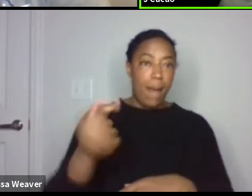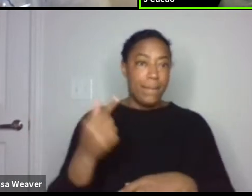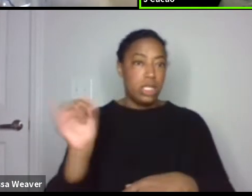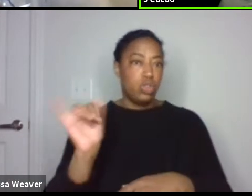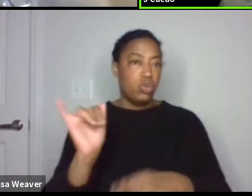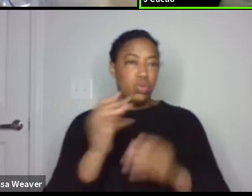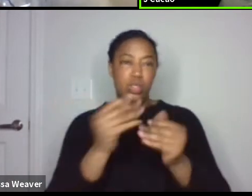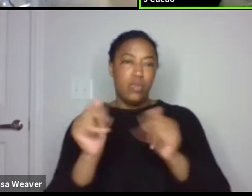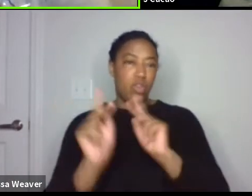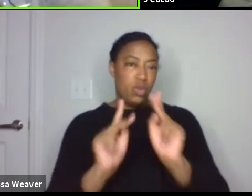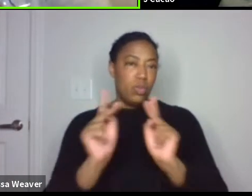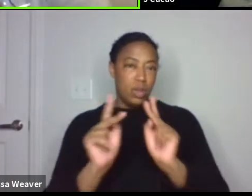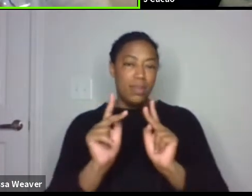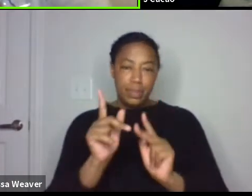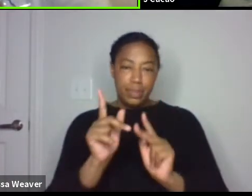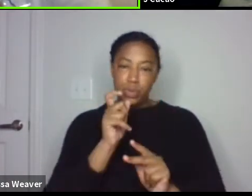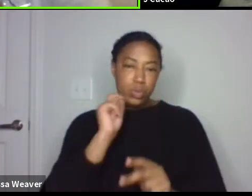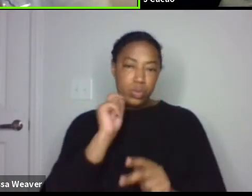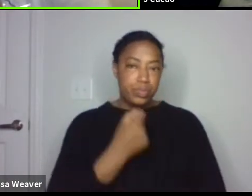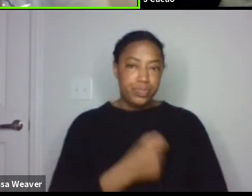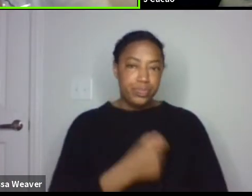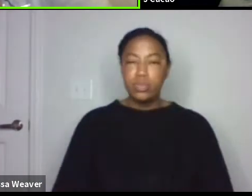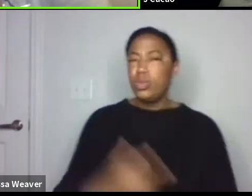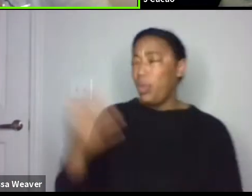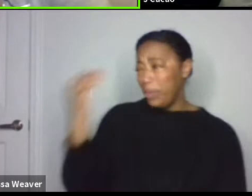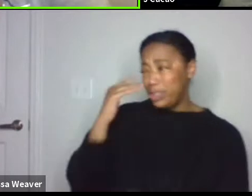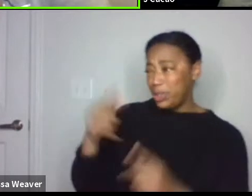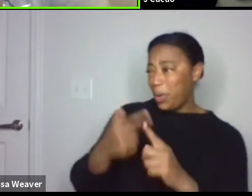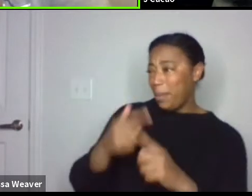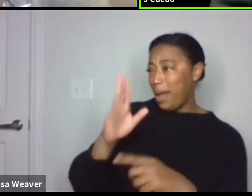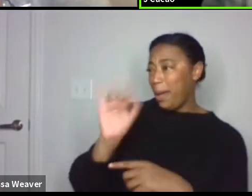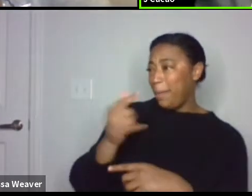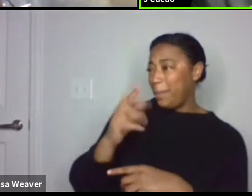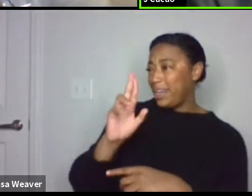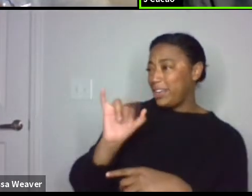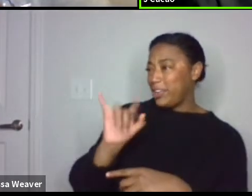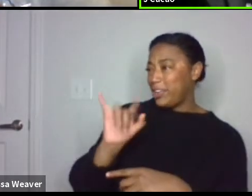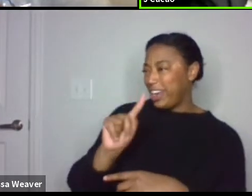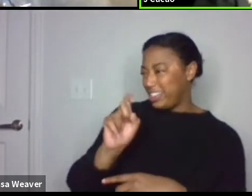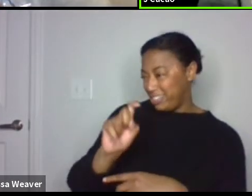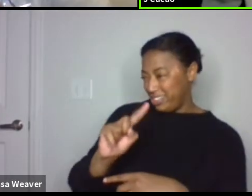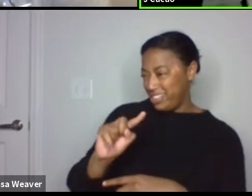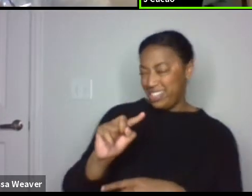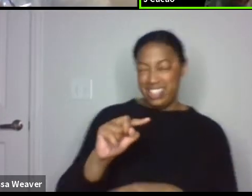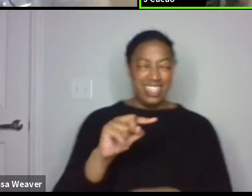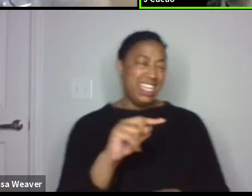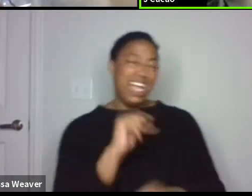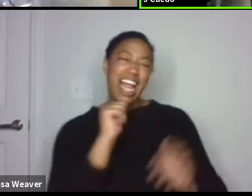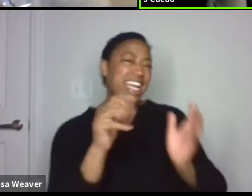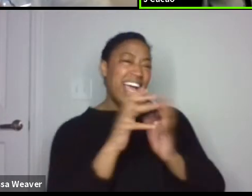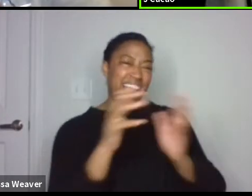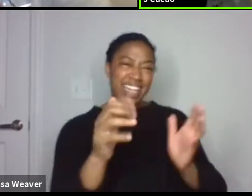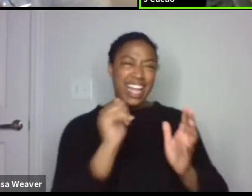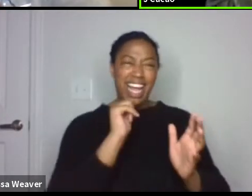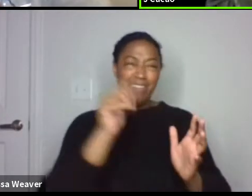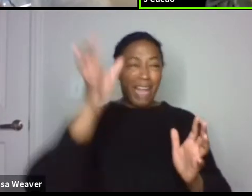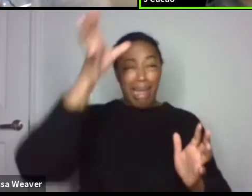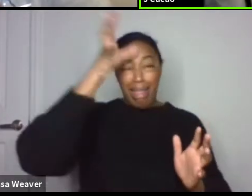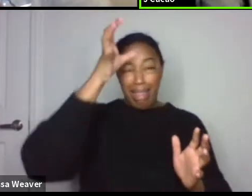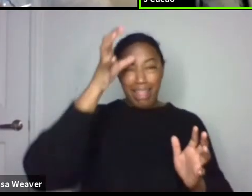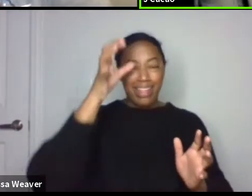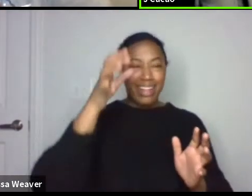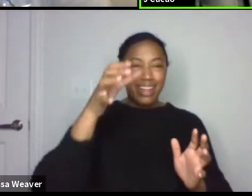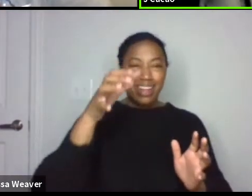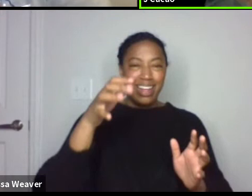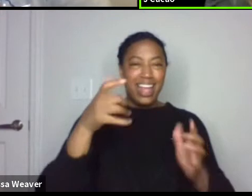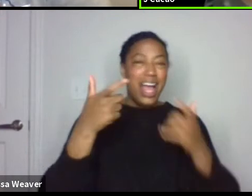cats, man. Couple cats. What you know about Big Crit? Little something. I don't know too much about him. I'm not gonna sit here in front like I'm a Big Crit